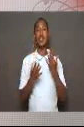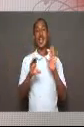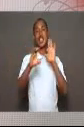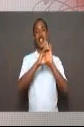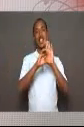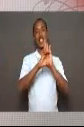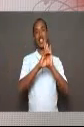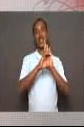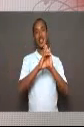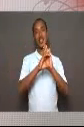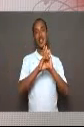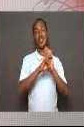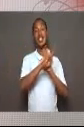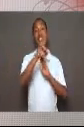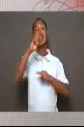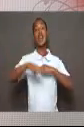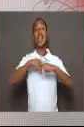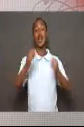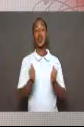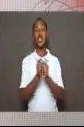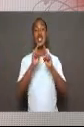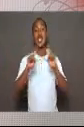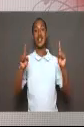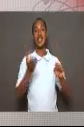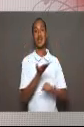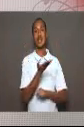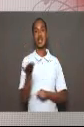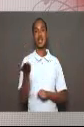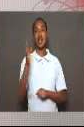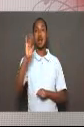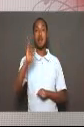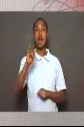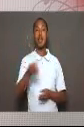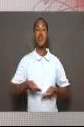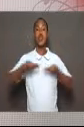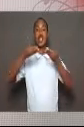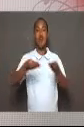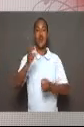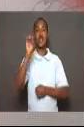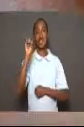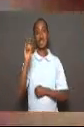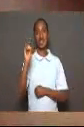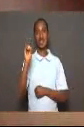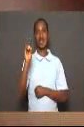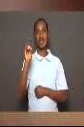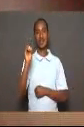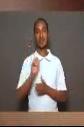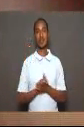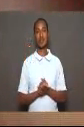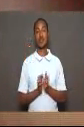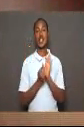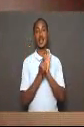agents. They react with different substances by losing oxygen.